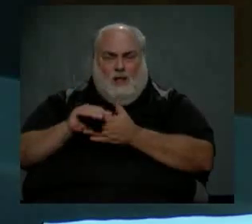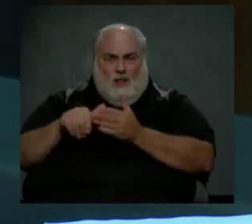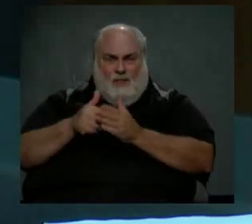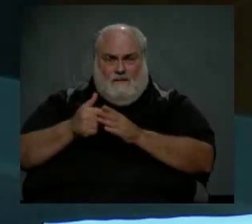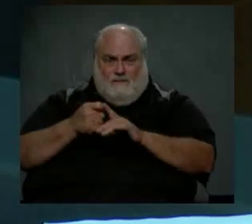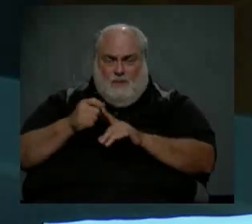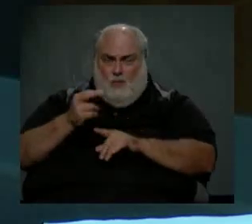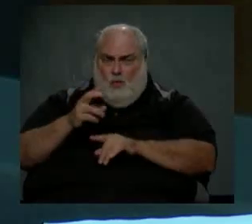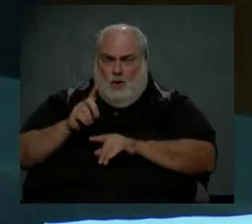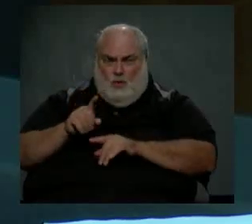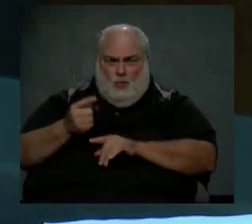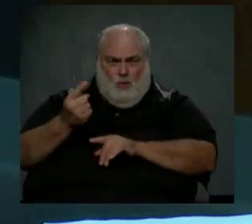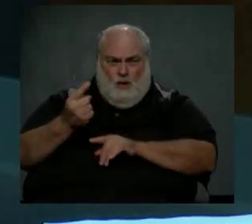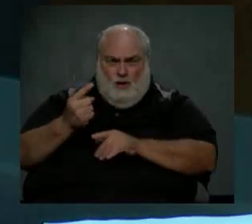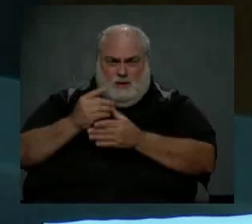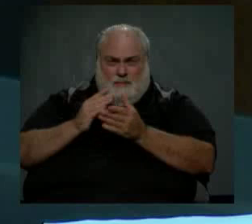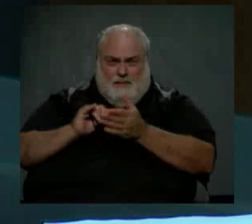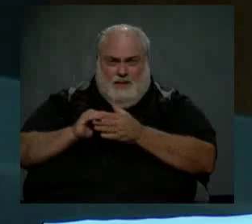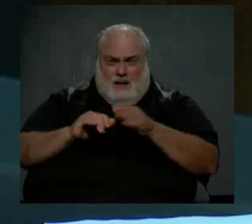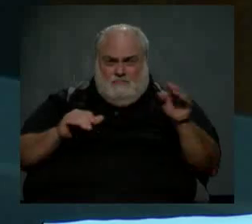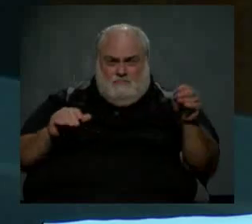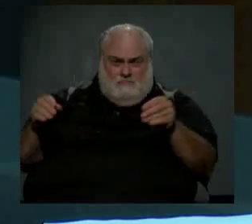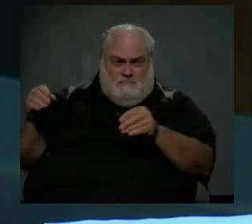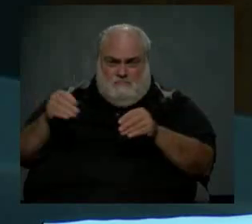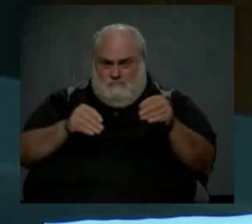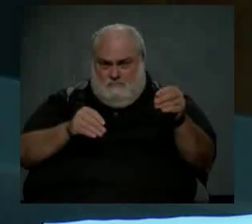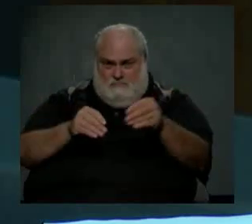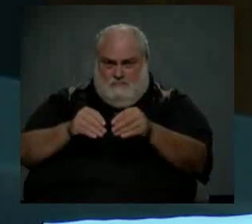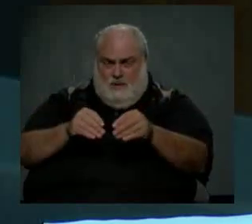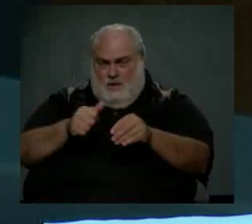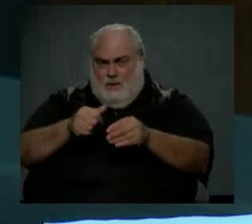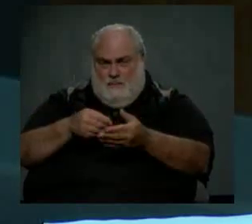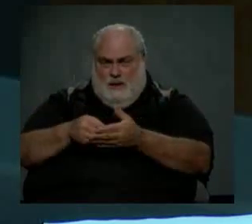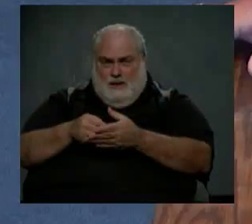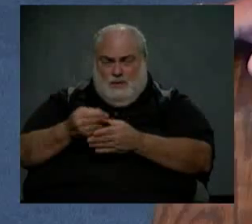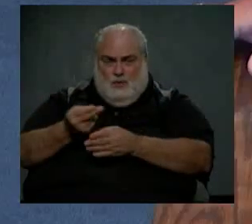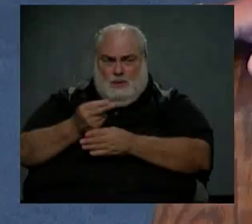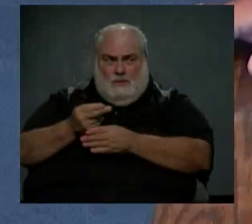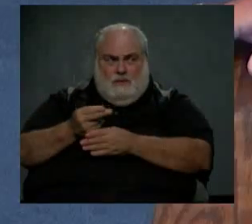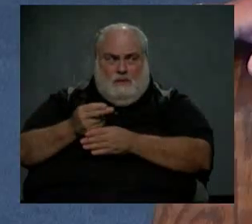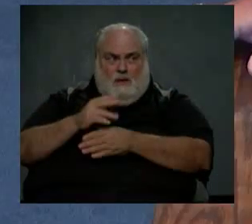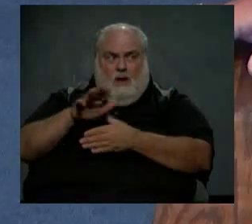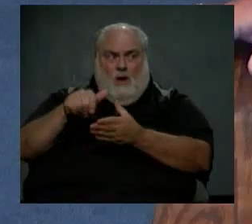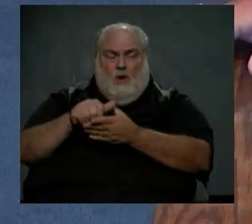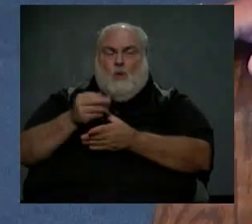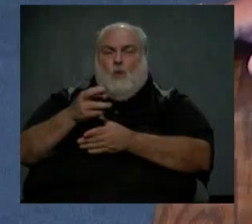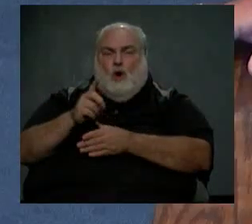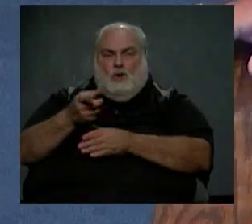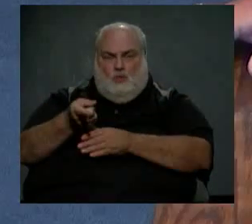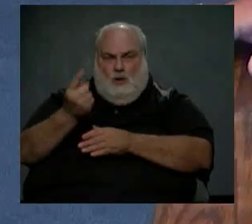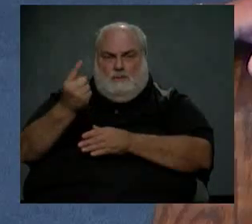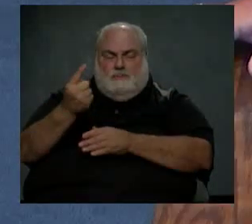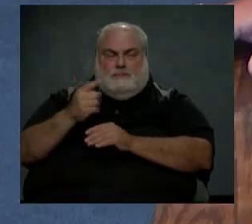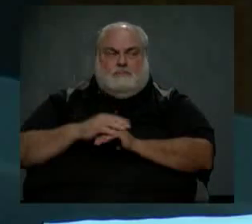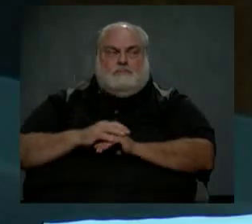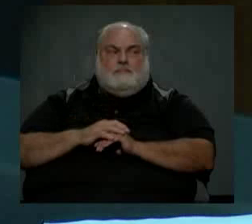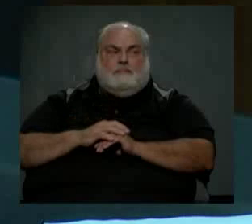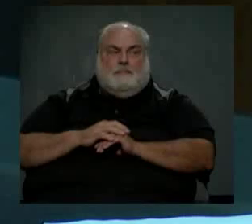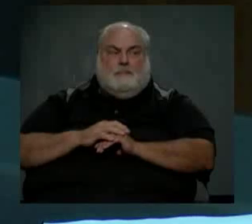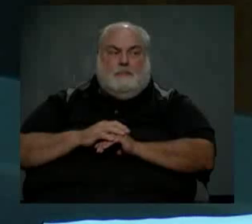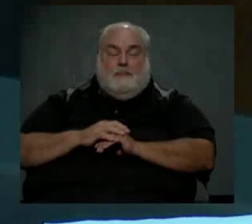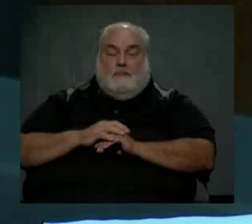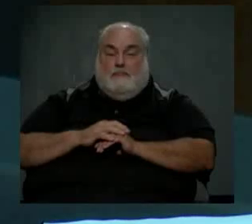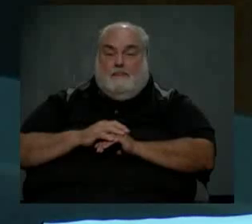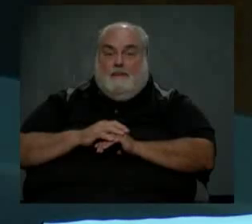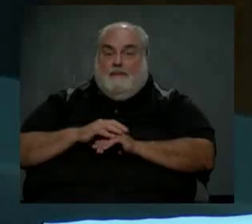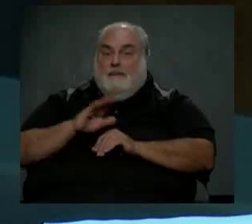out of Ward 1, or was some of this other funds that we used? This is all of Ward 1, yes. Okay. Now, if you